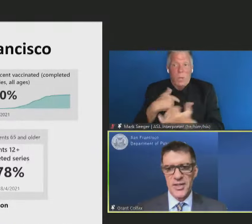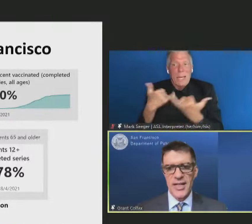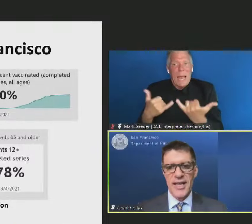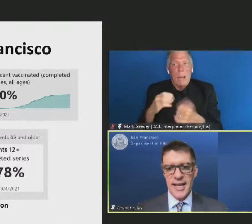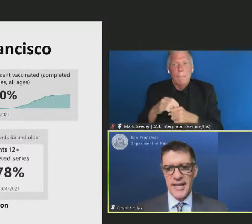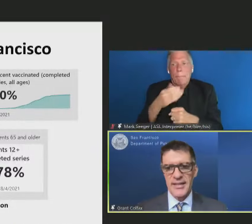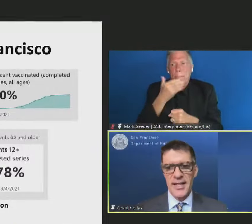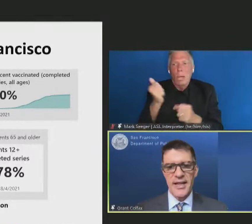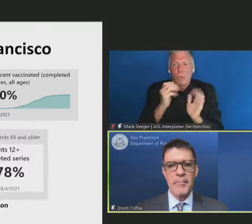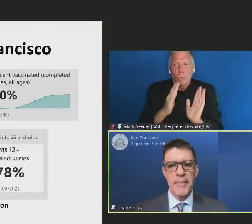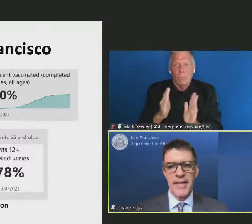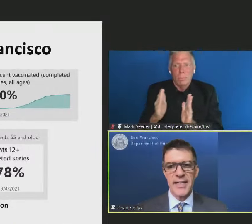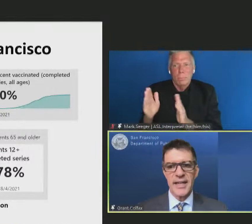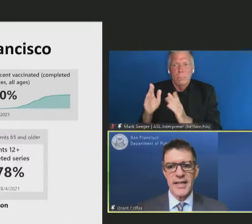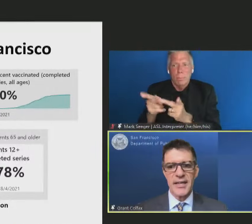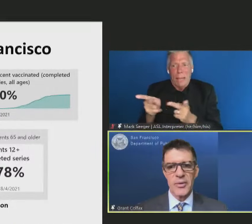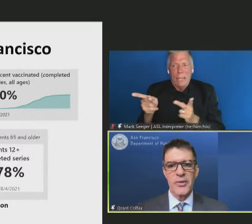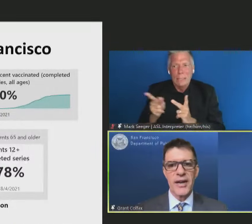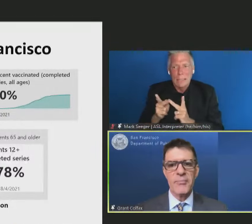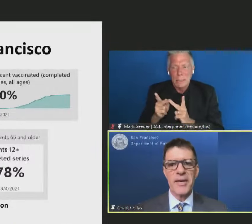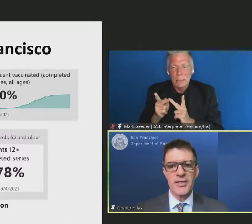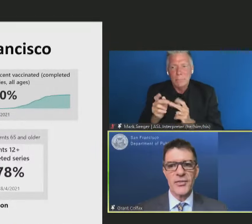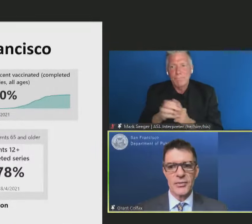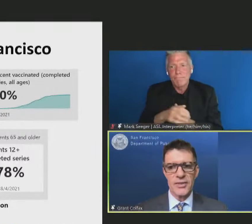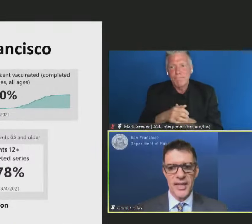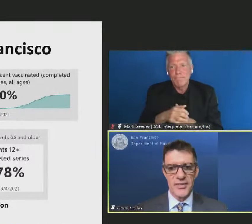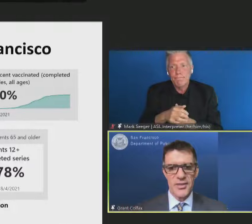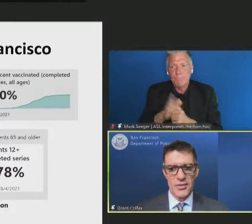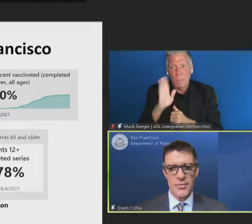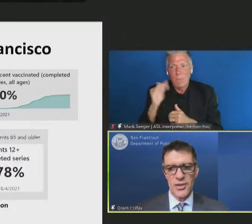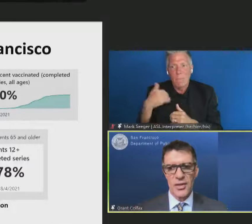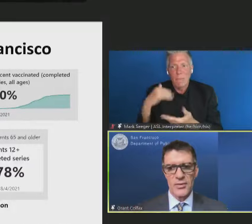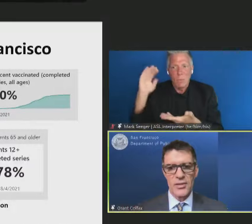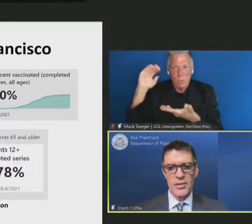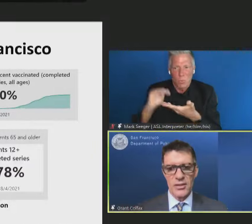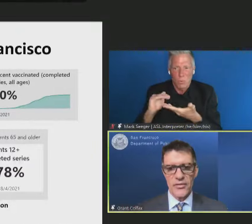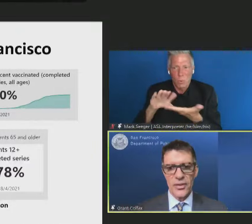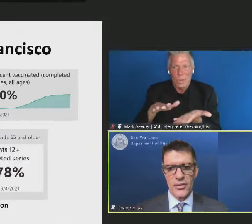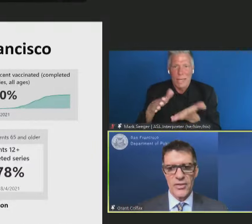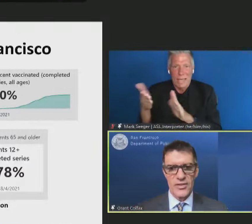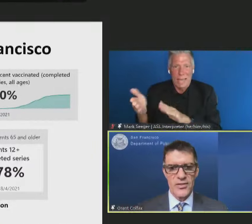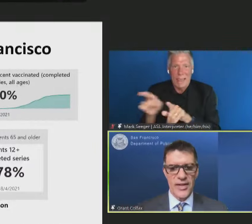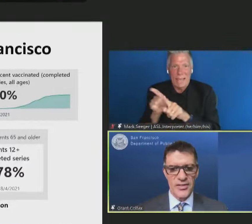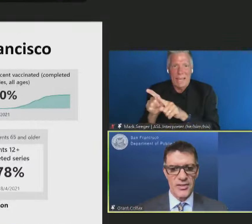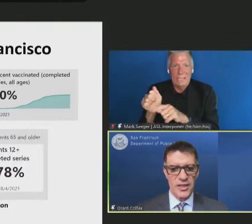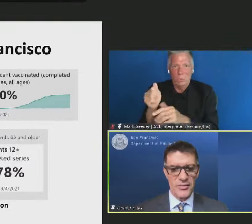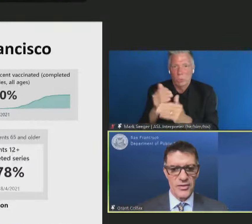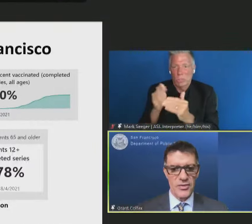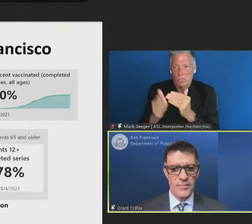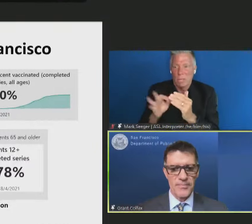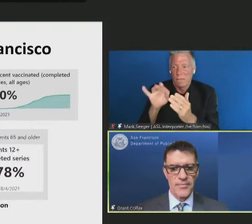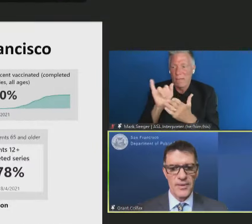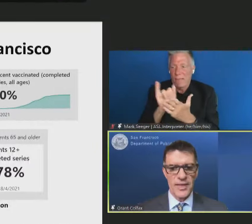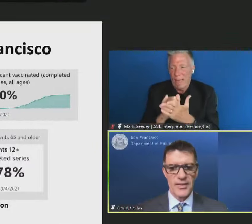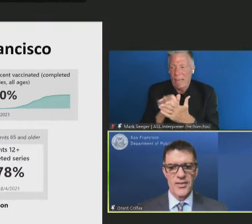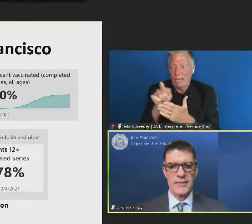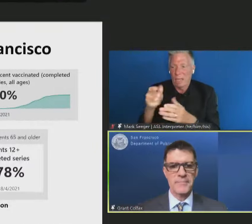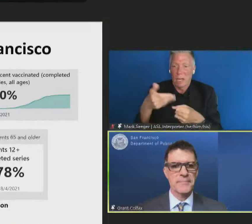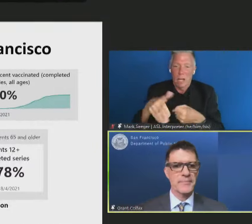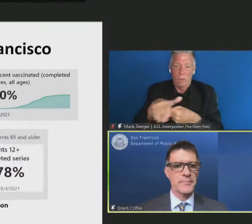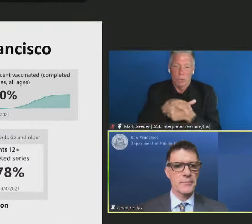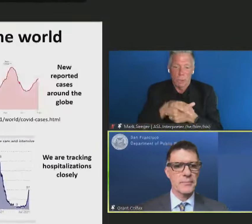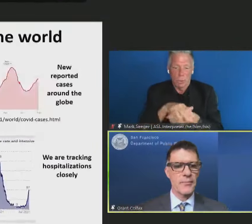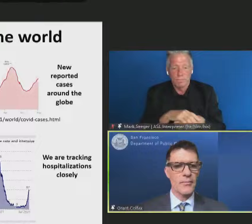place, and we will have many fewer deaths as a result of this vaccine coverage. Next slide.